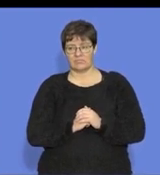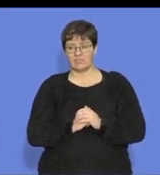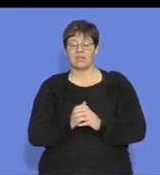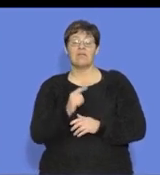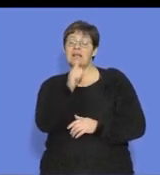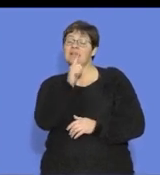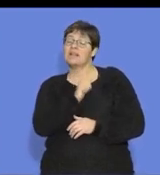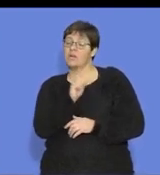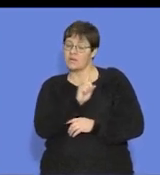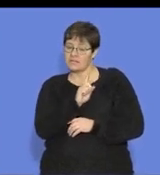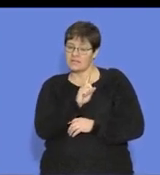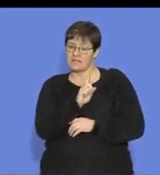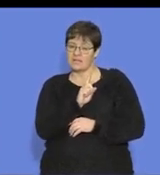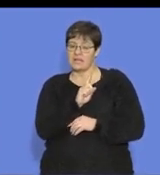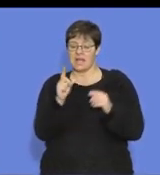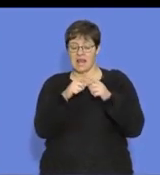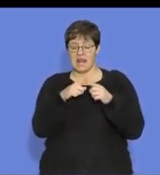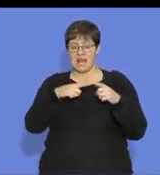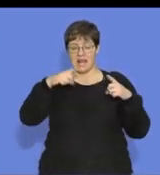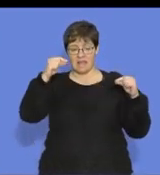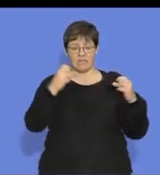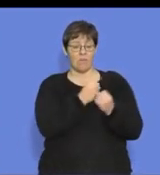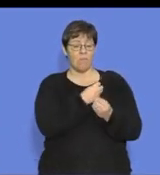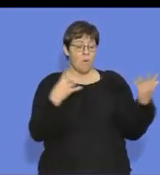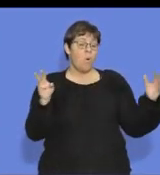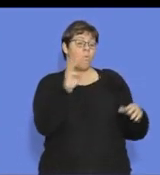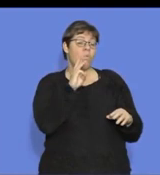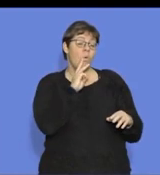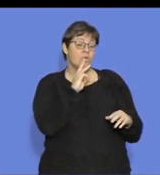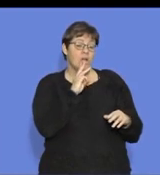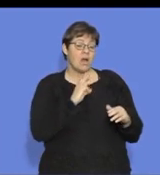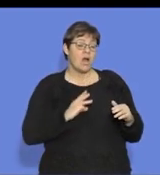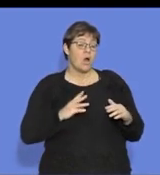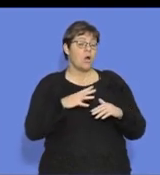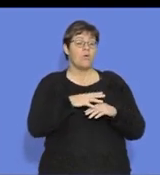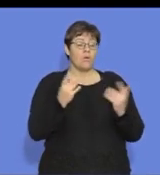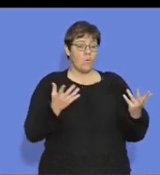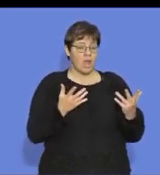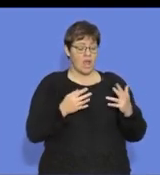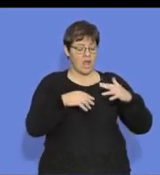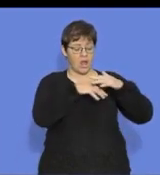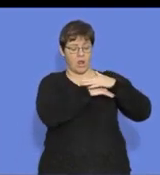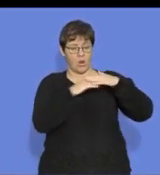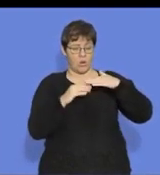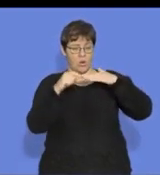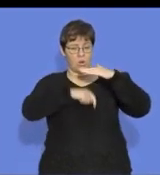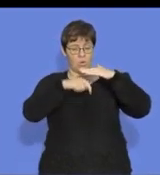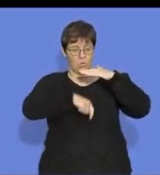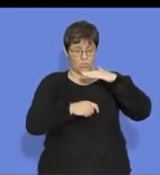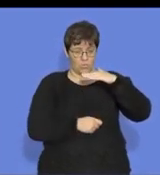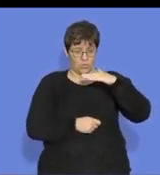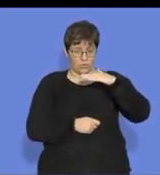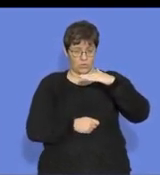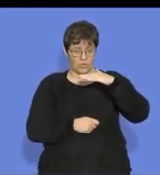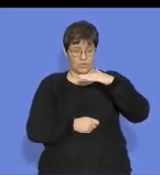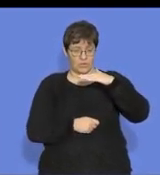that leaves lose most water through their lower surface, which means that there